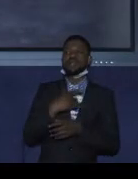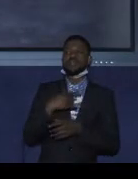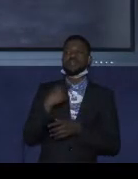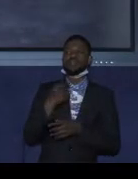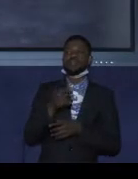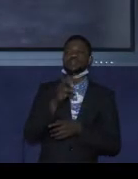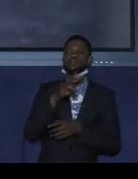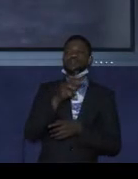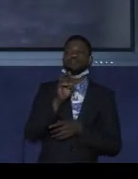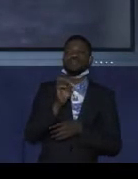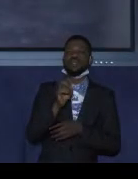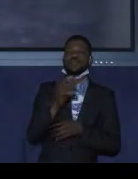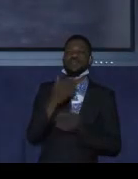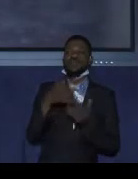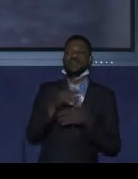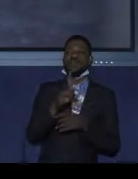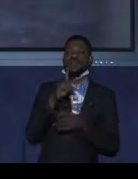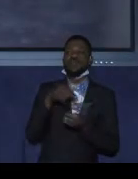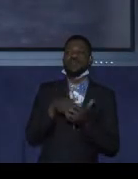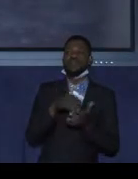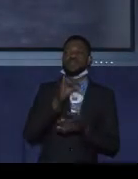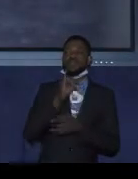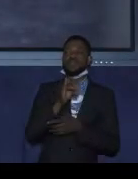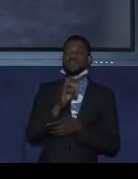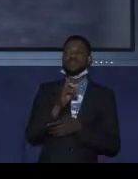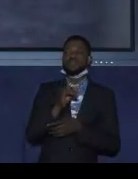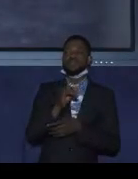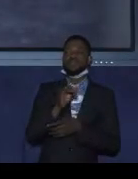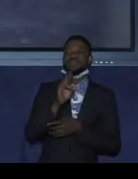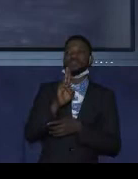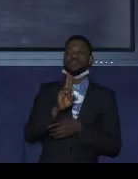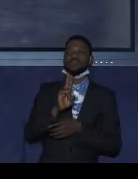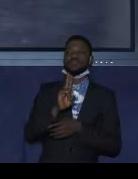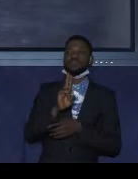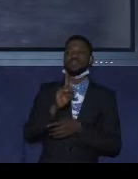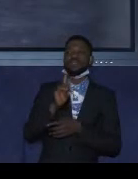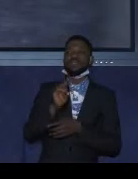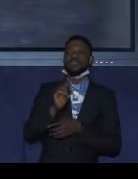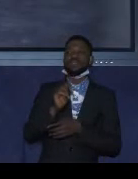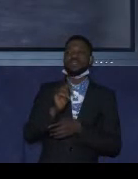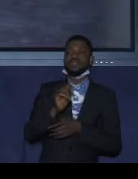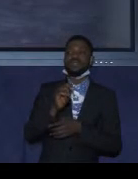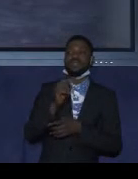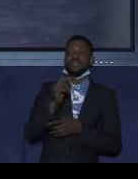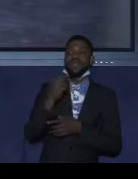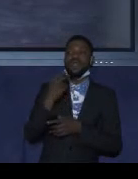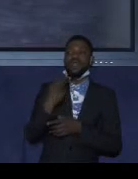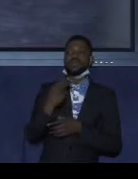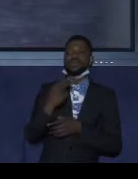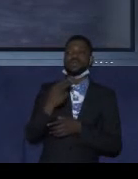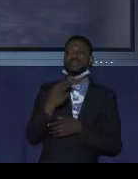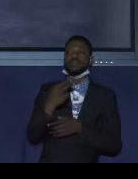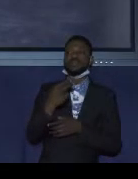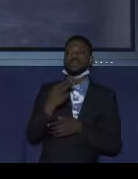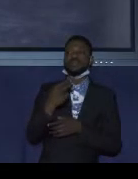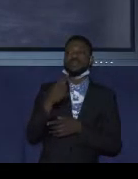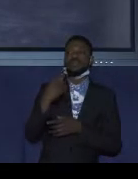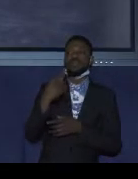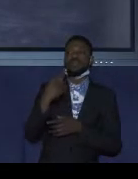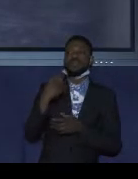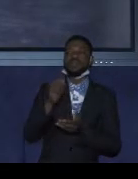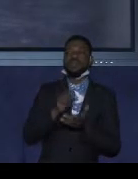say 230 over 1,000 is, right in my decimal places, unit, tenth,